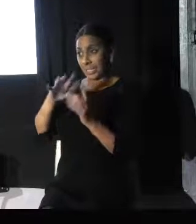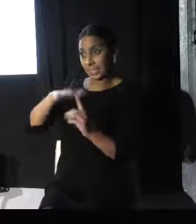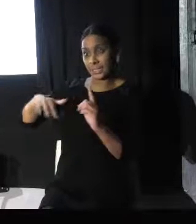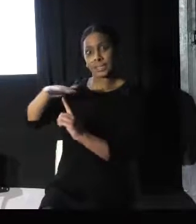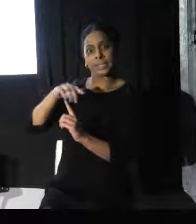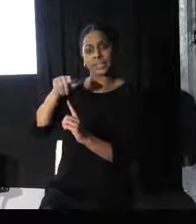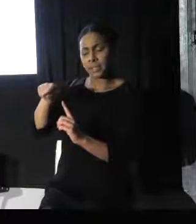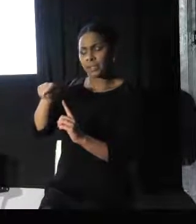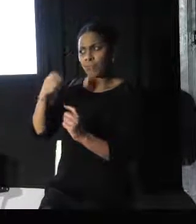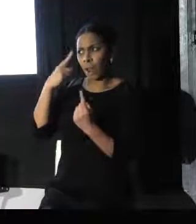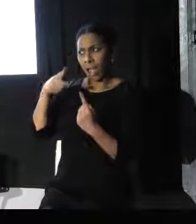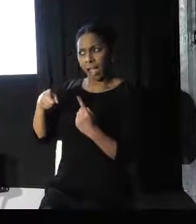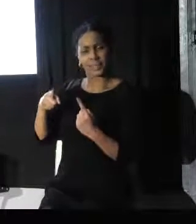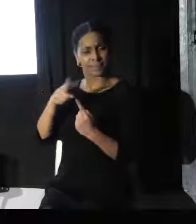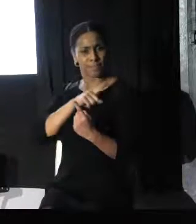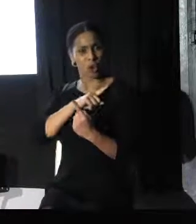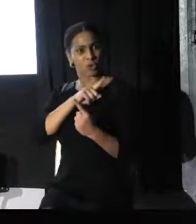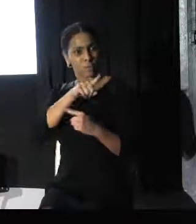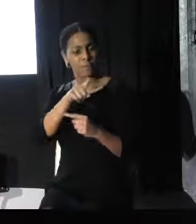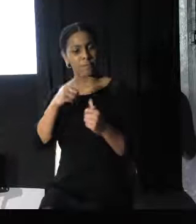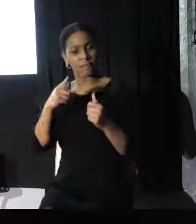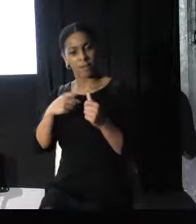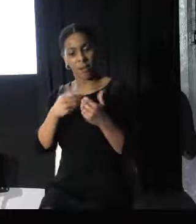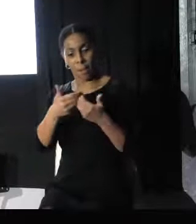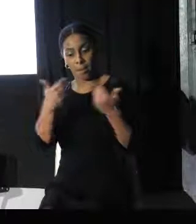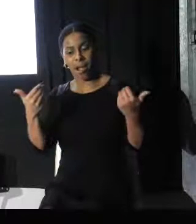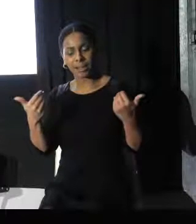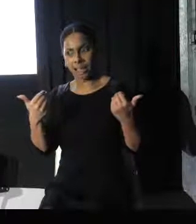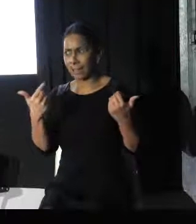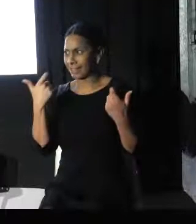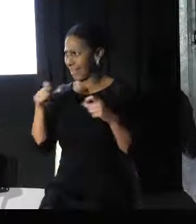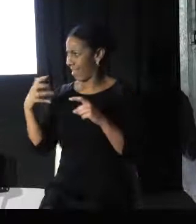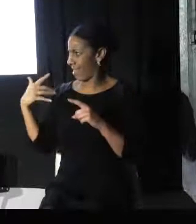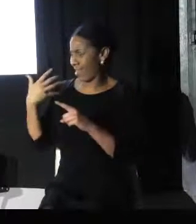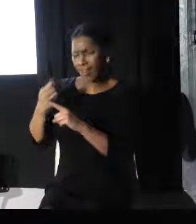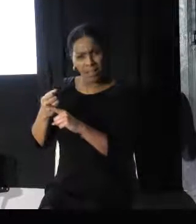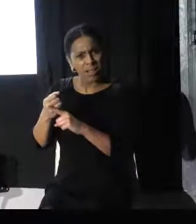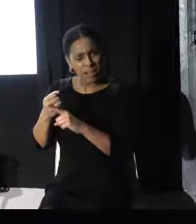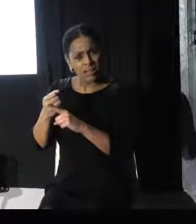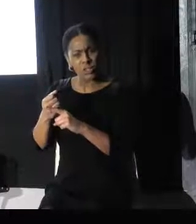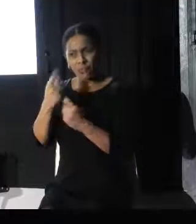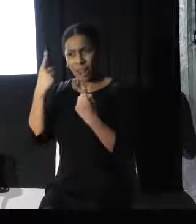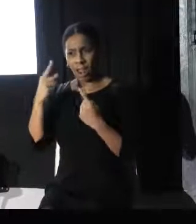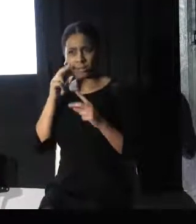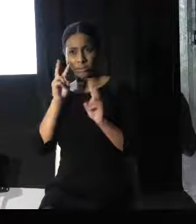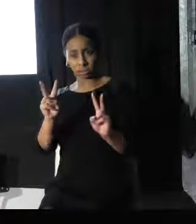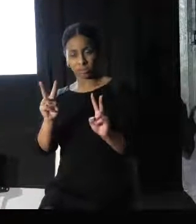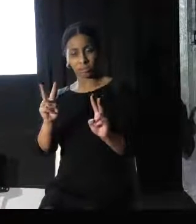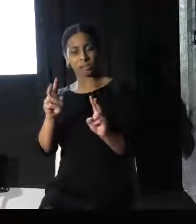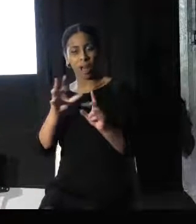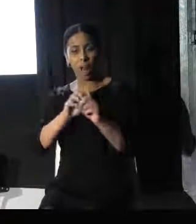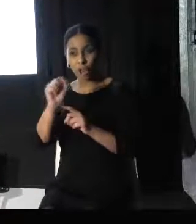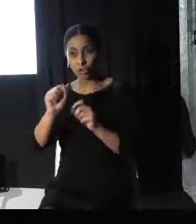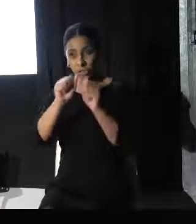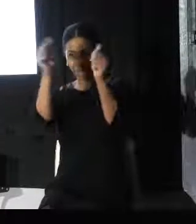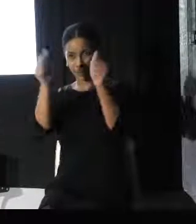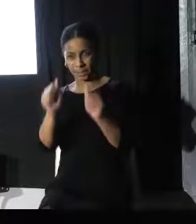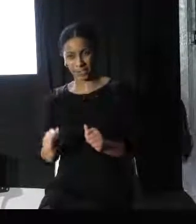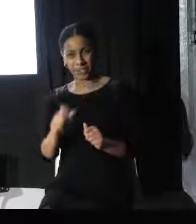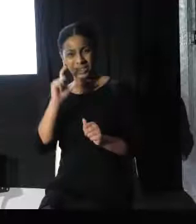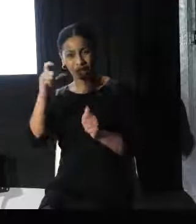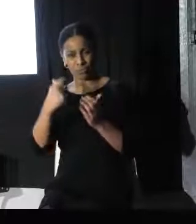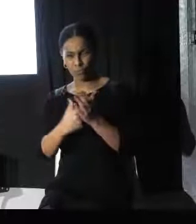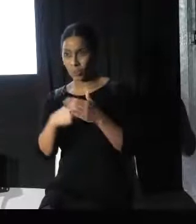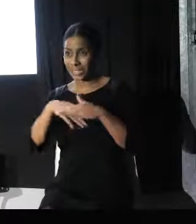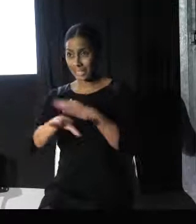legacy of apartheid. So the argument there was that the image of Cecil Rhodes, the cultural image, the artwork at the heart of the